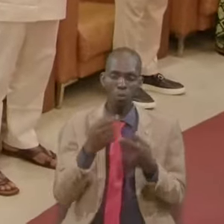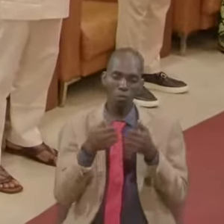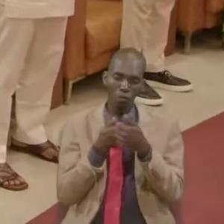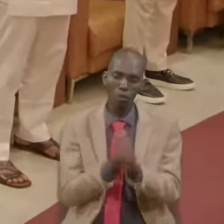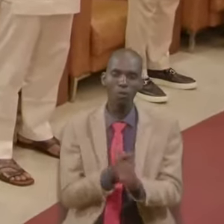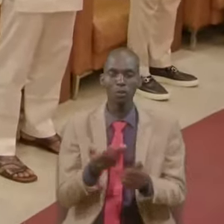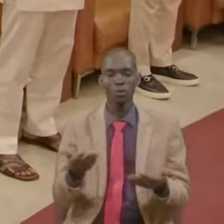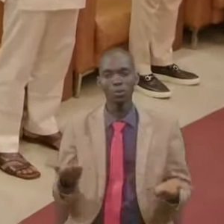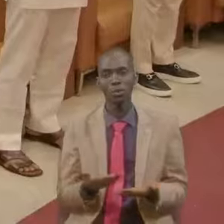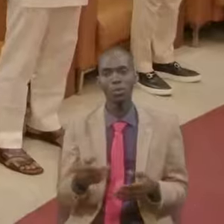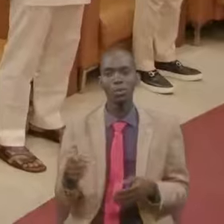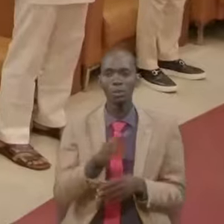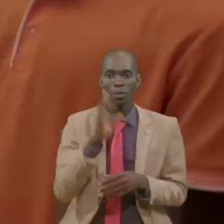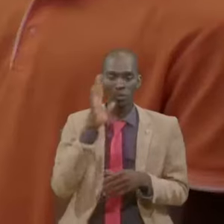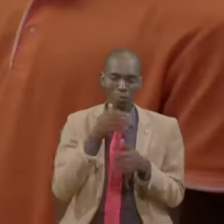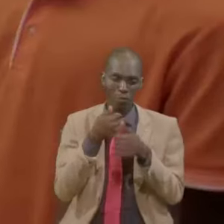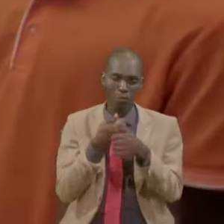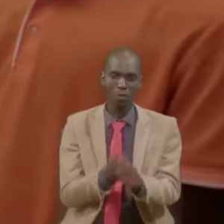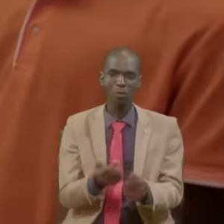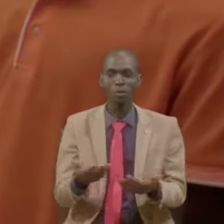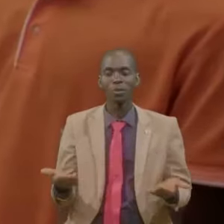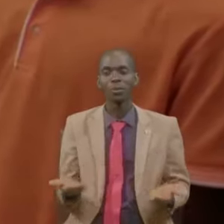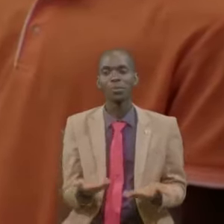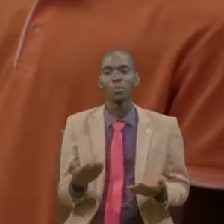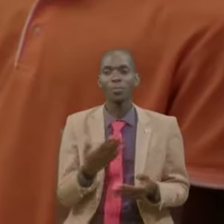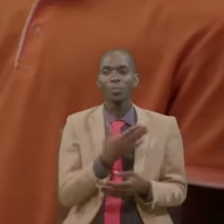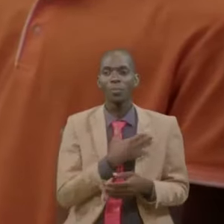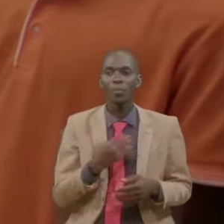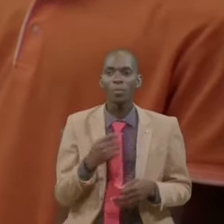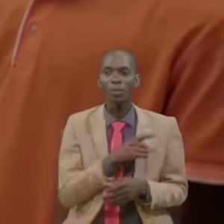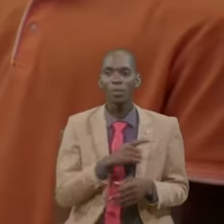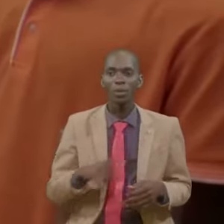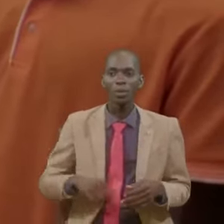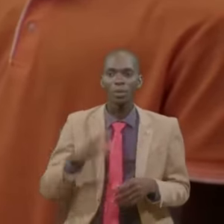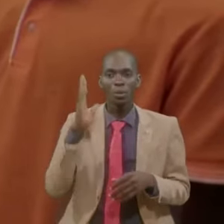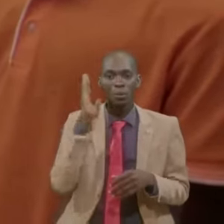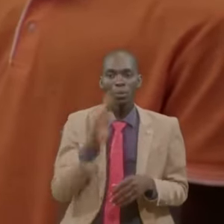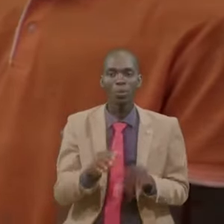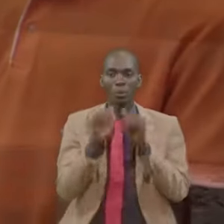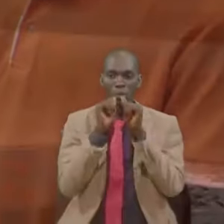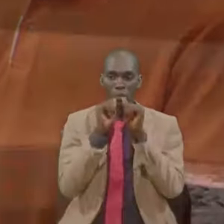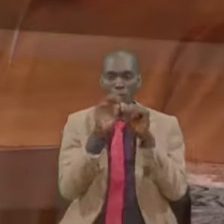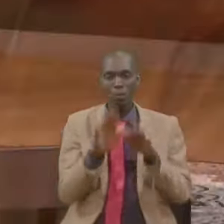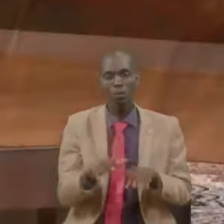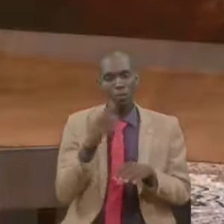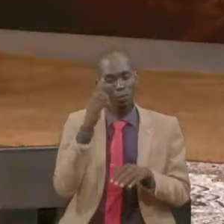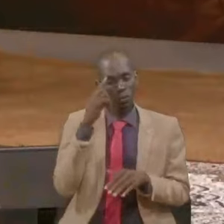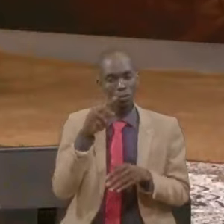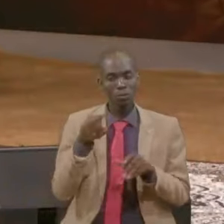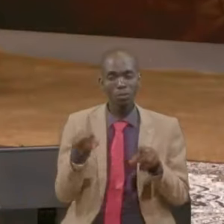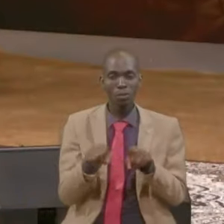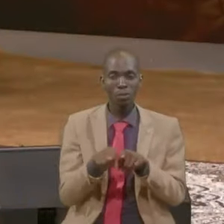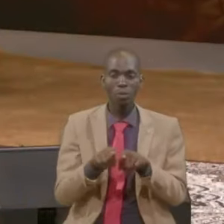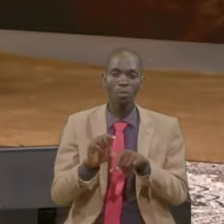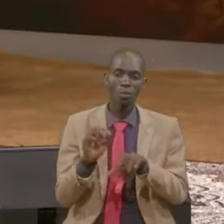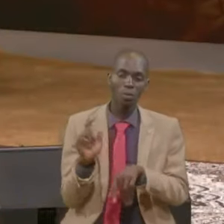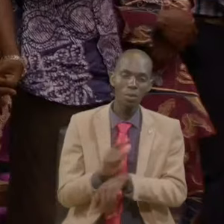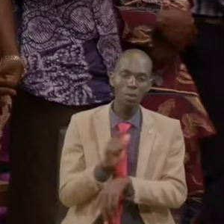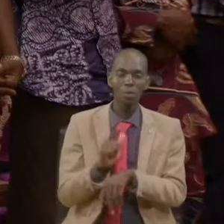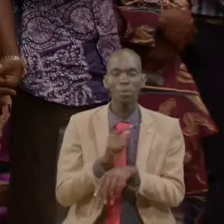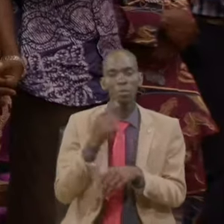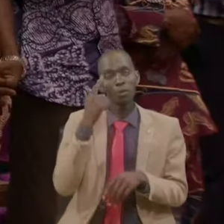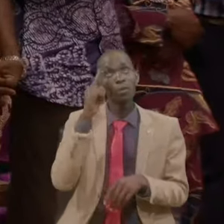I said he'll come with you. And the Lord will reward you for such a service in